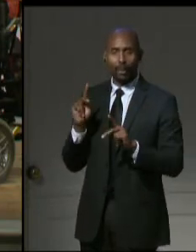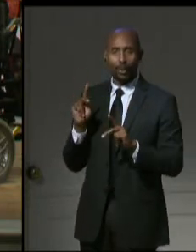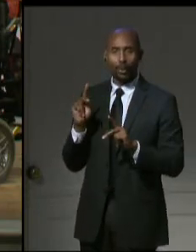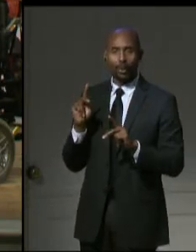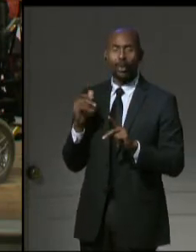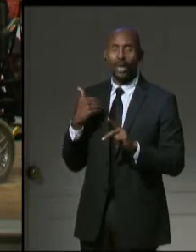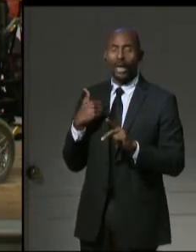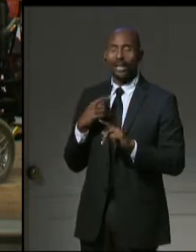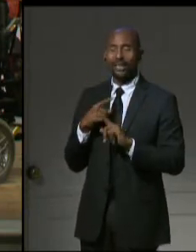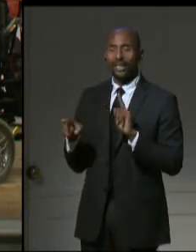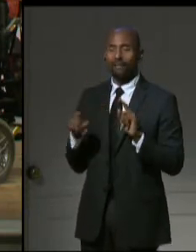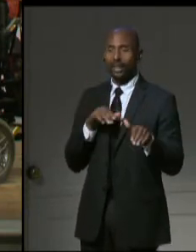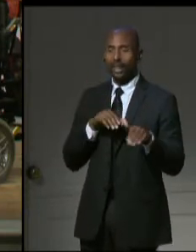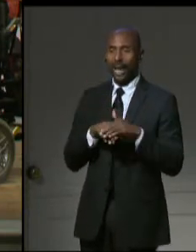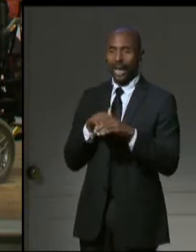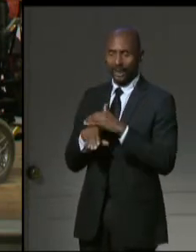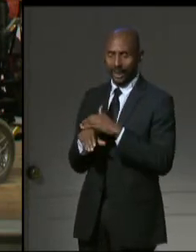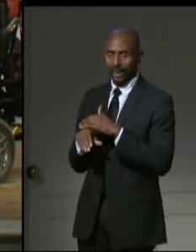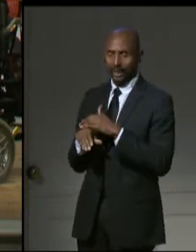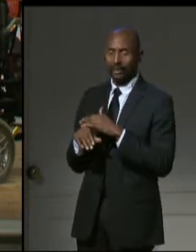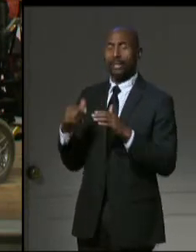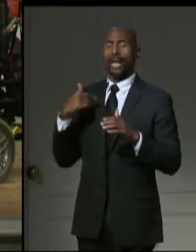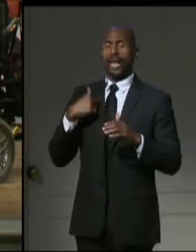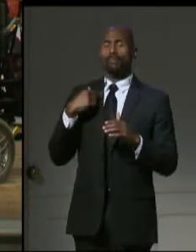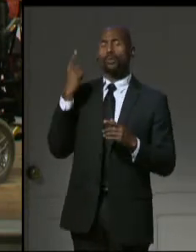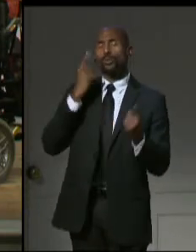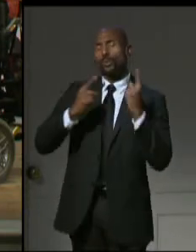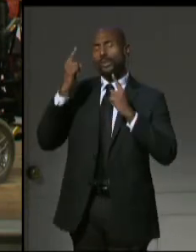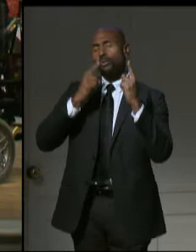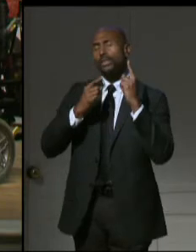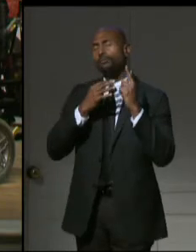Has different kind of access. And I was wondering if,